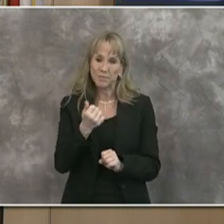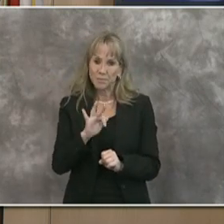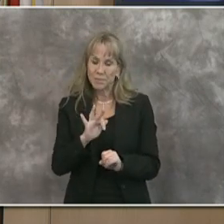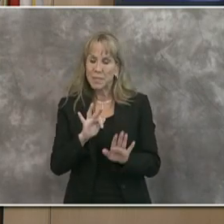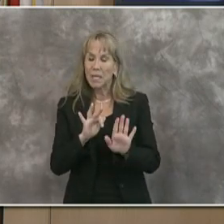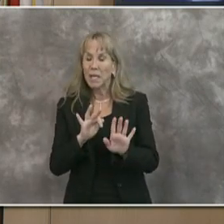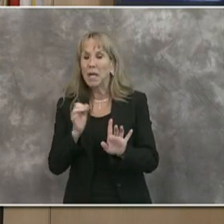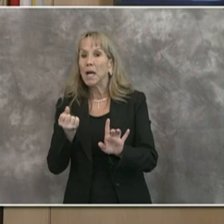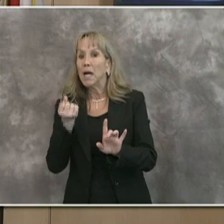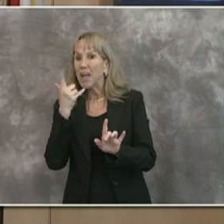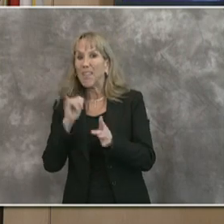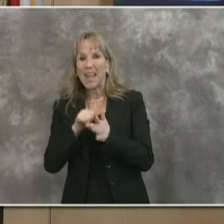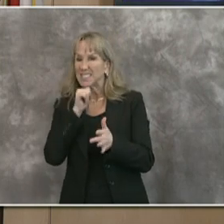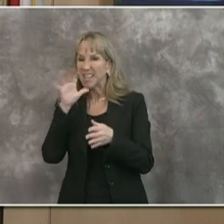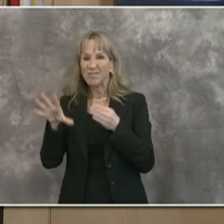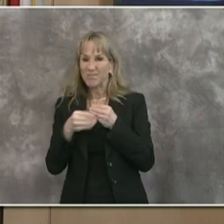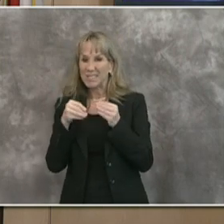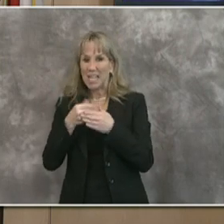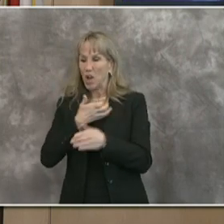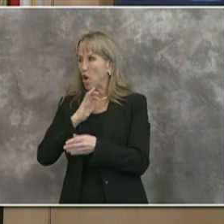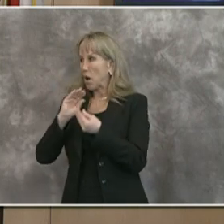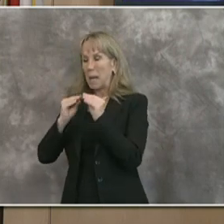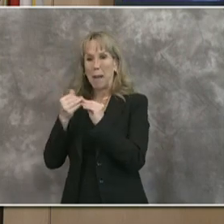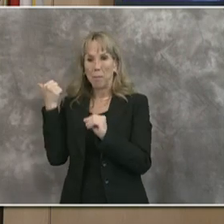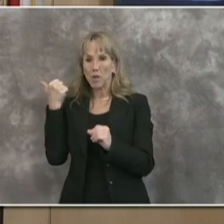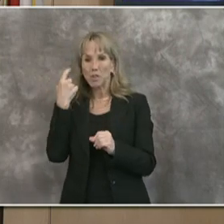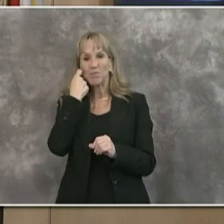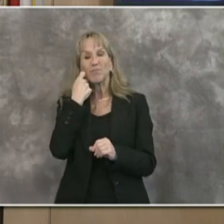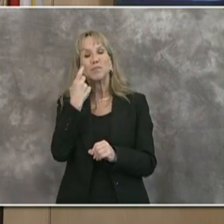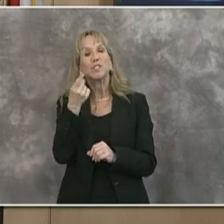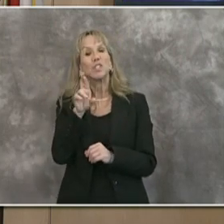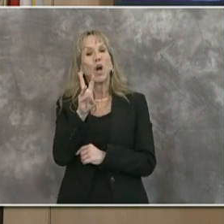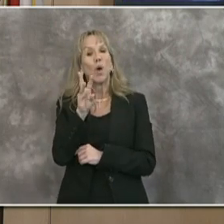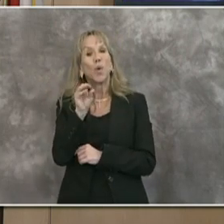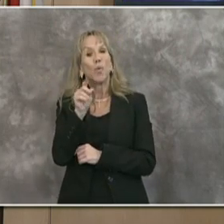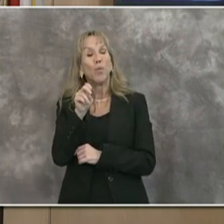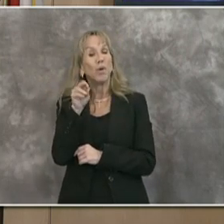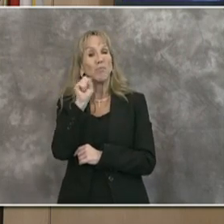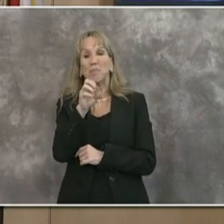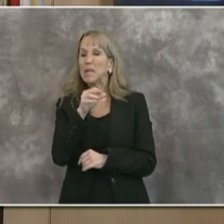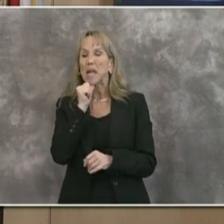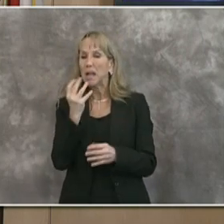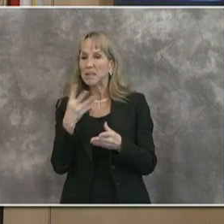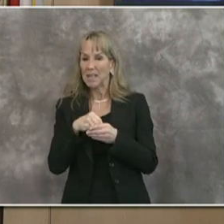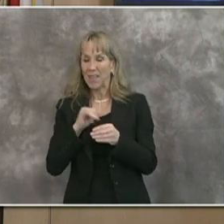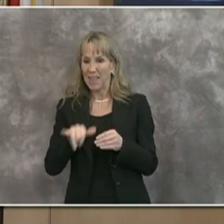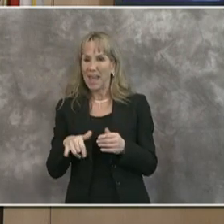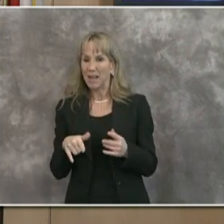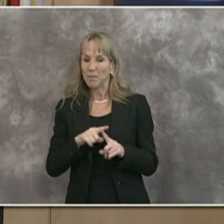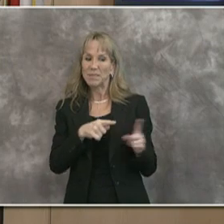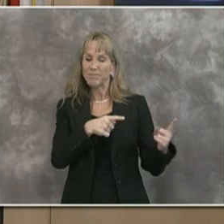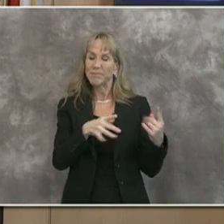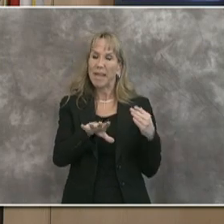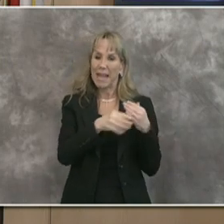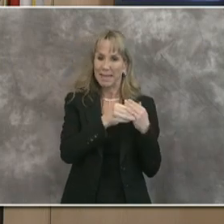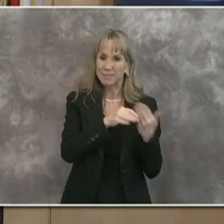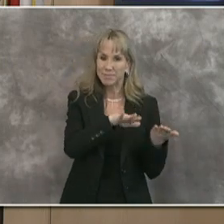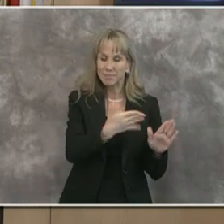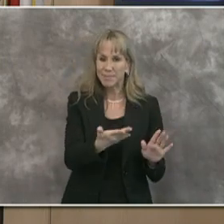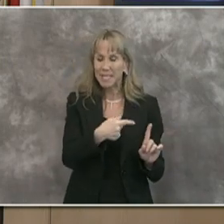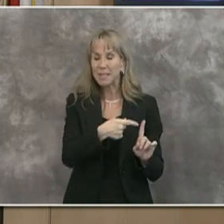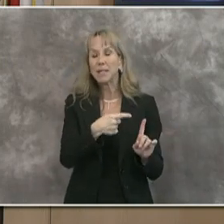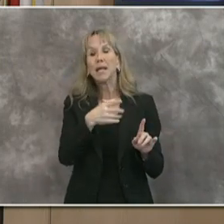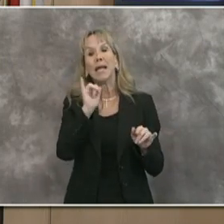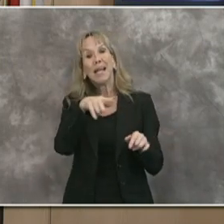not included in the statistics that Dr. Wooten presented today. As far as other details of